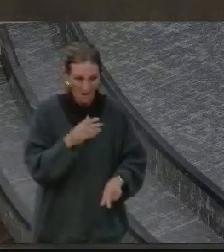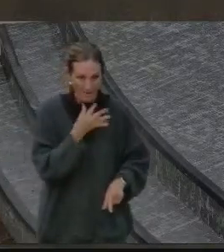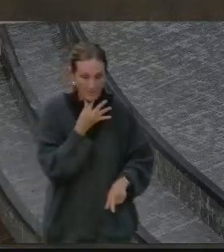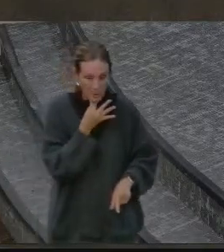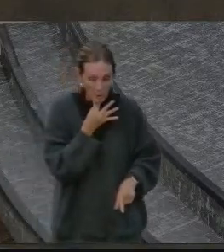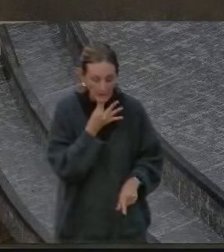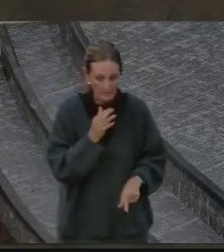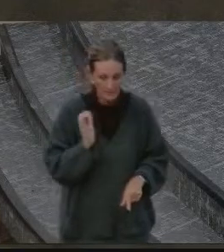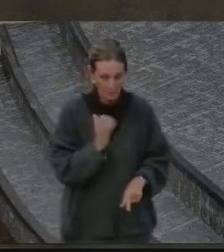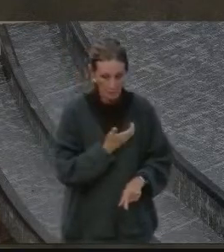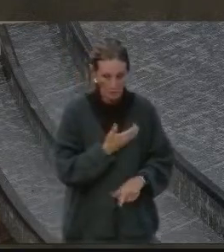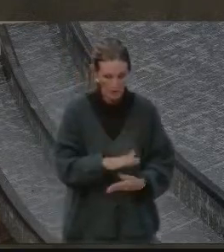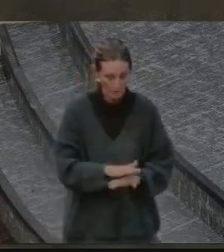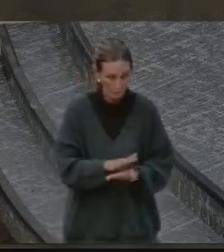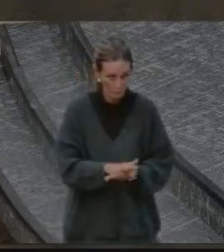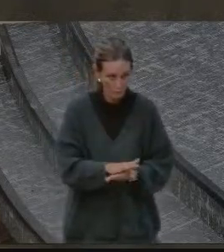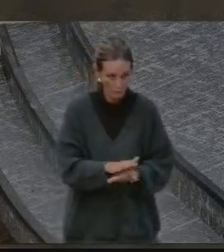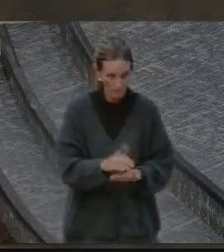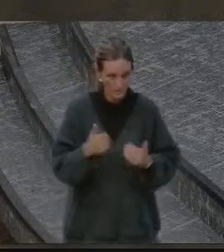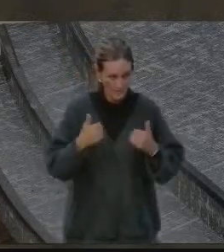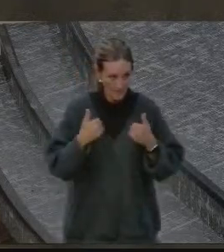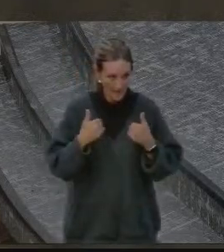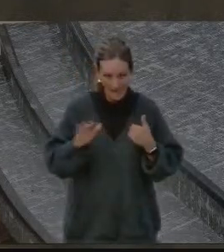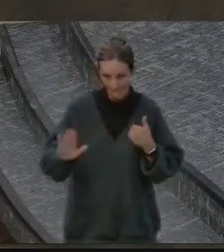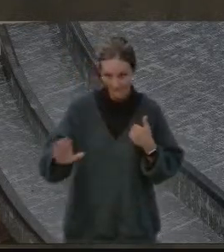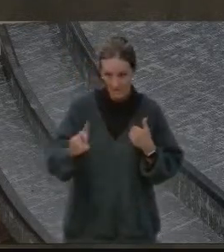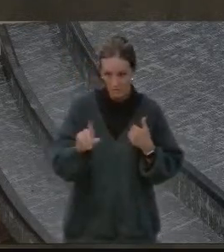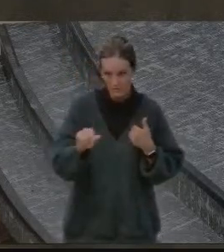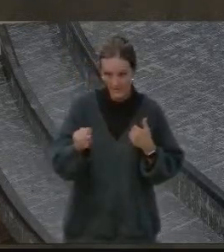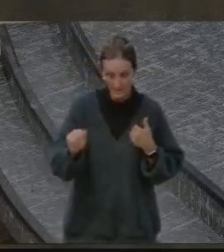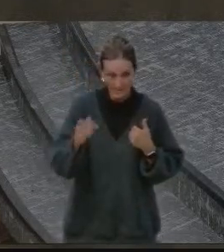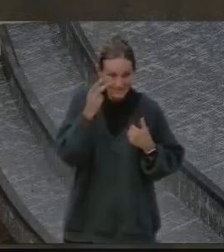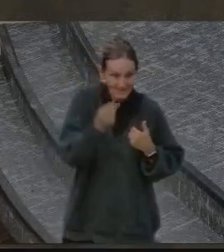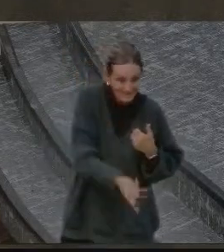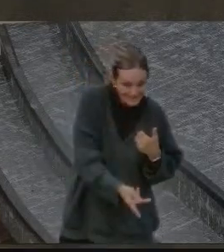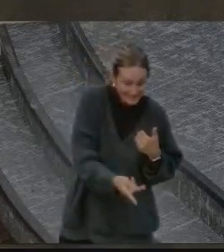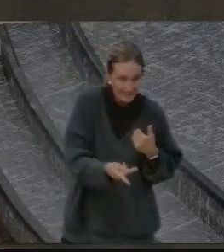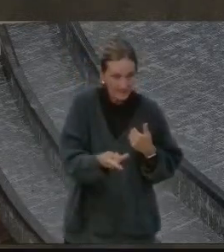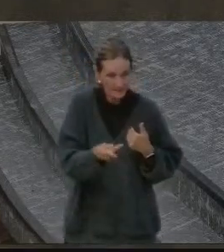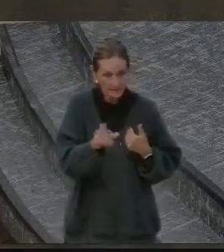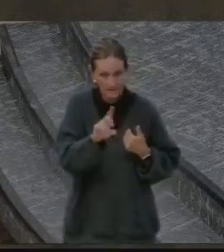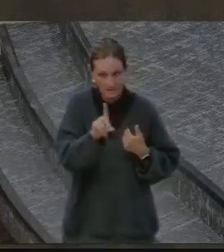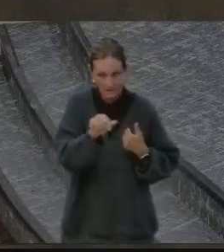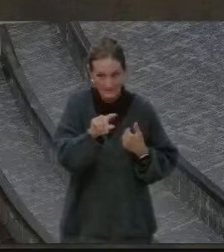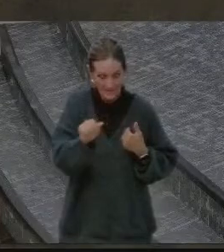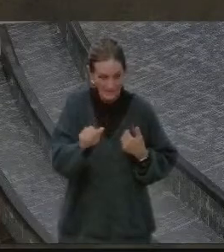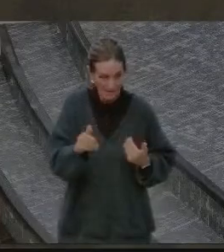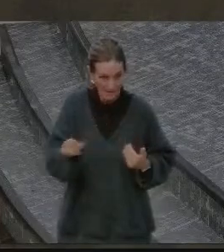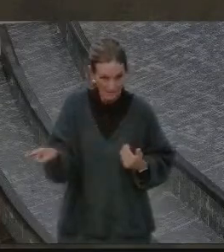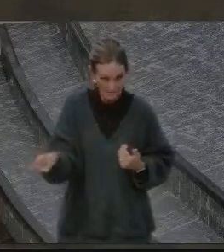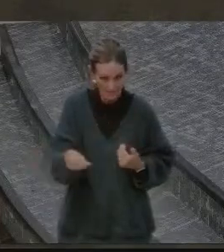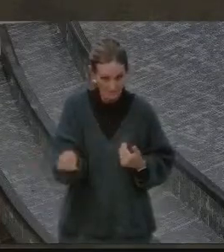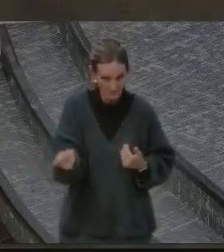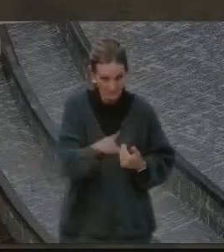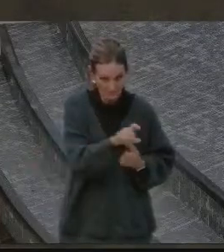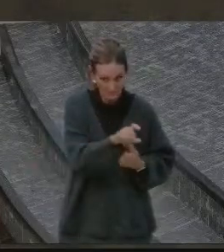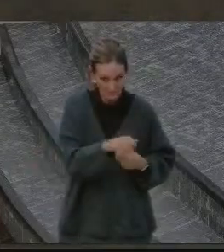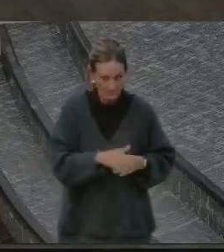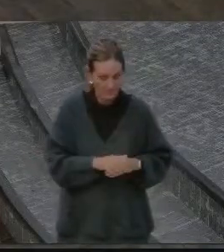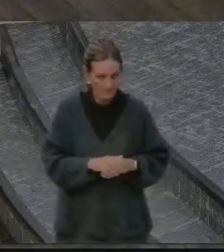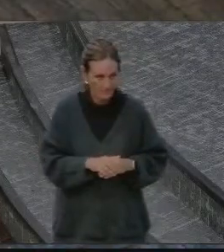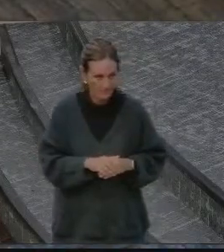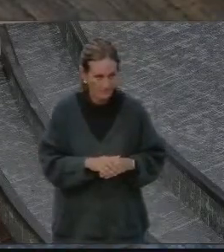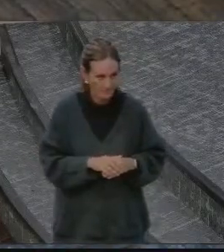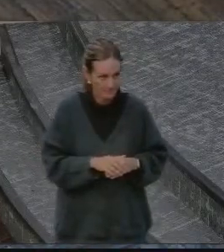our schools have their dispro data? How are we building that capacity with them? Right, and so the